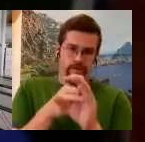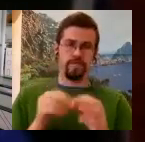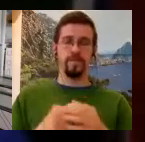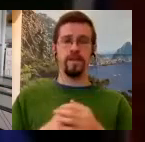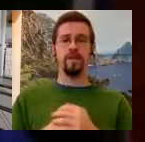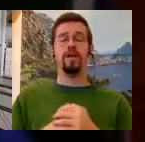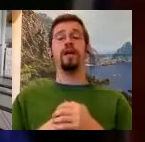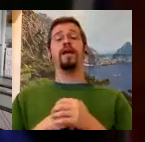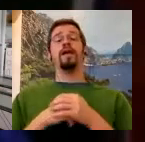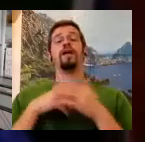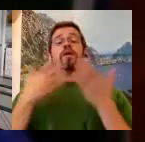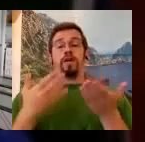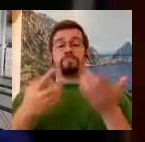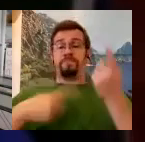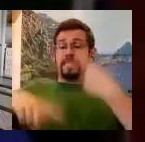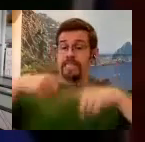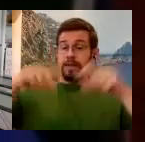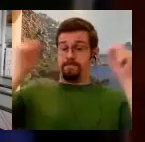SignPuddle, where that began.